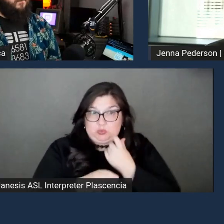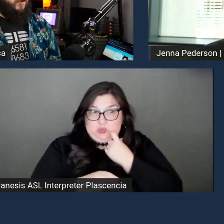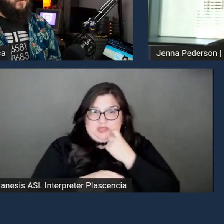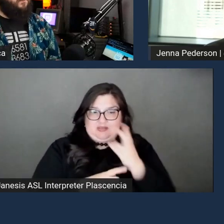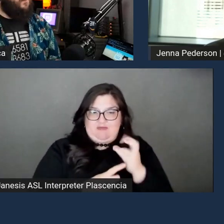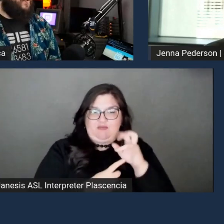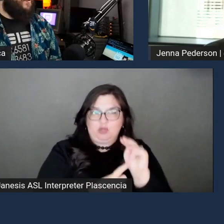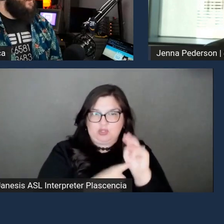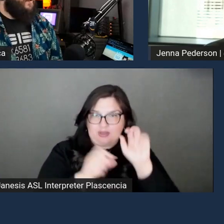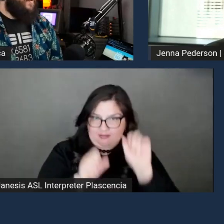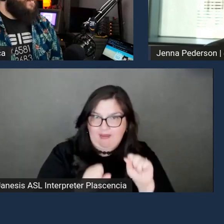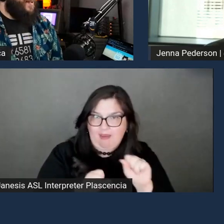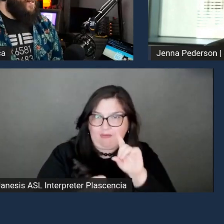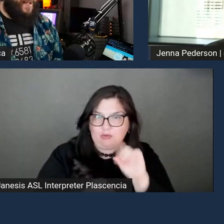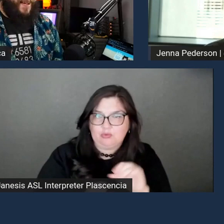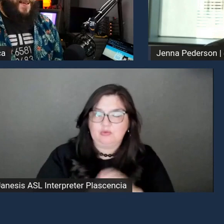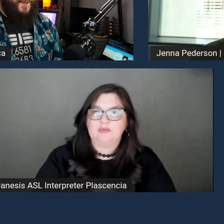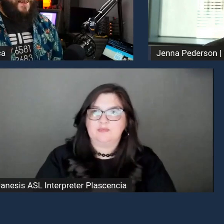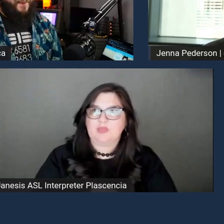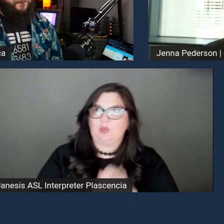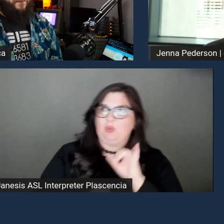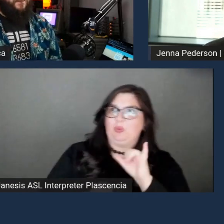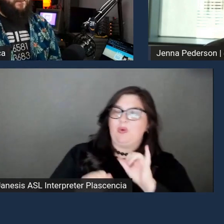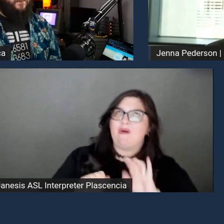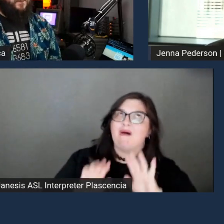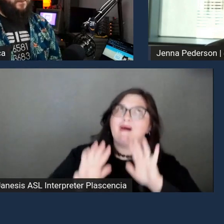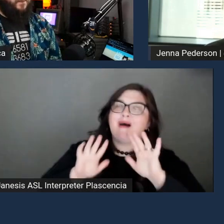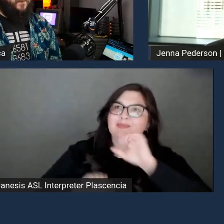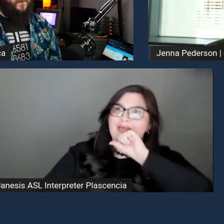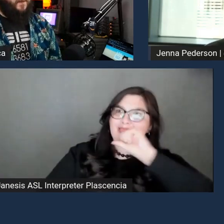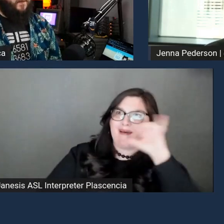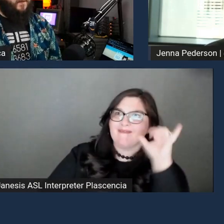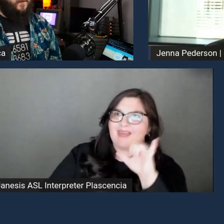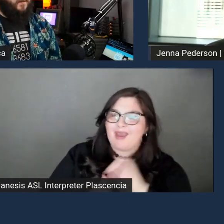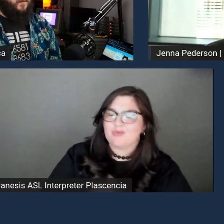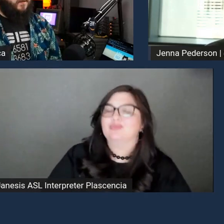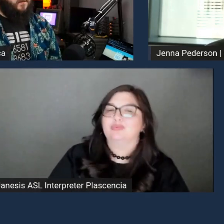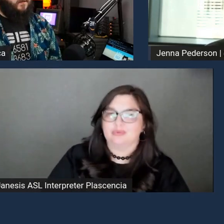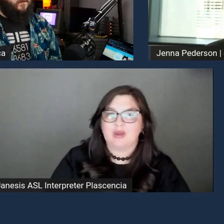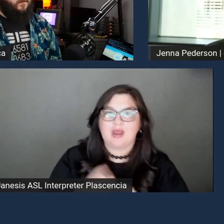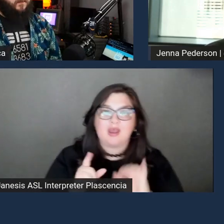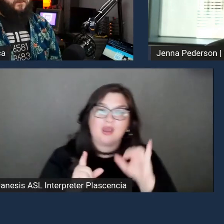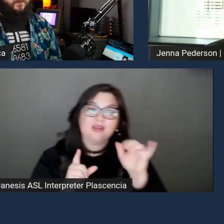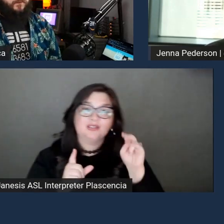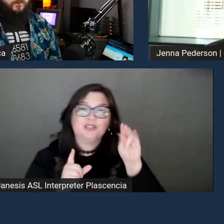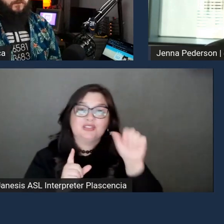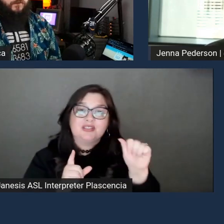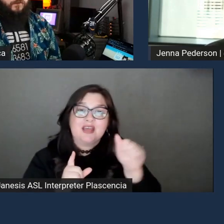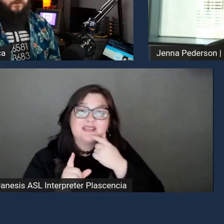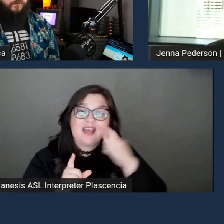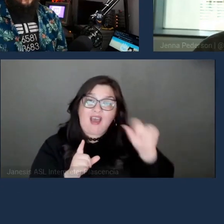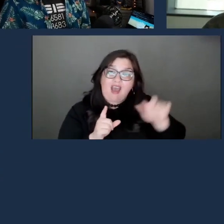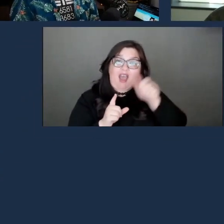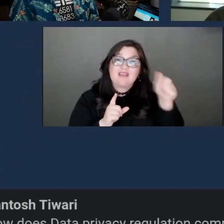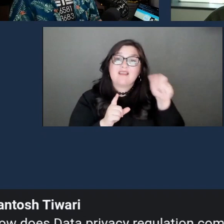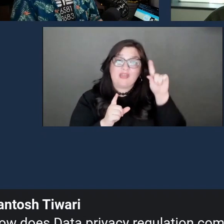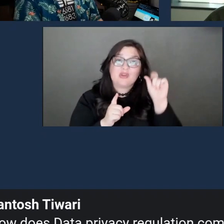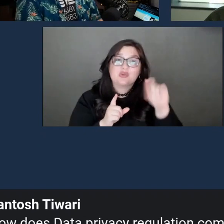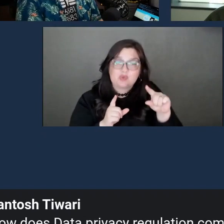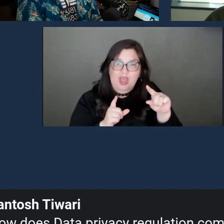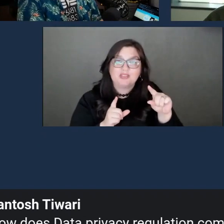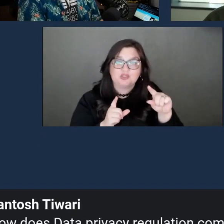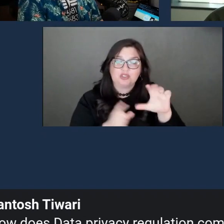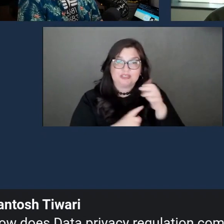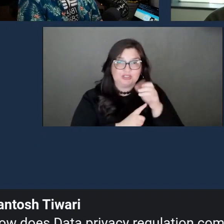Awesome. Love that. Yeah. We have another question from chat that I think is really